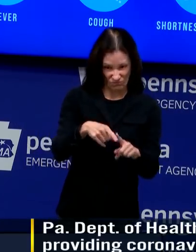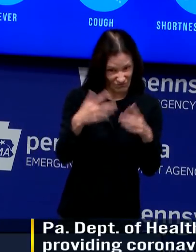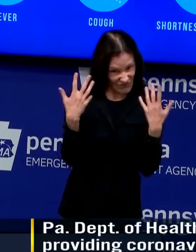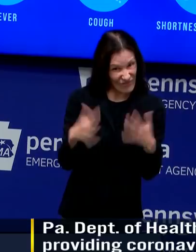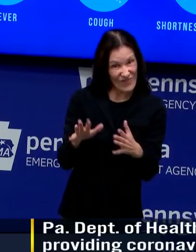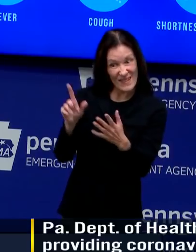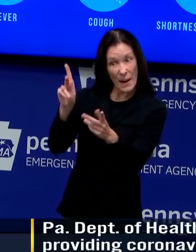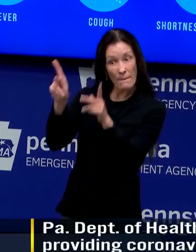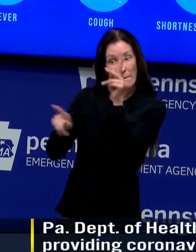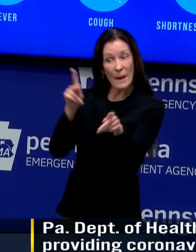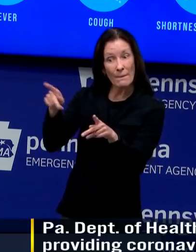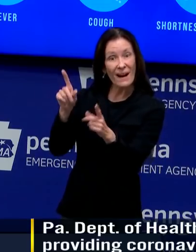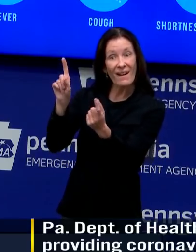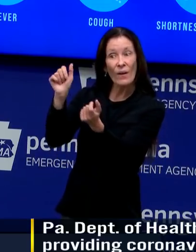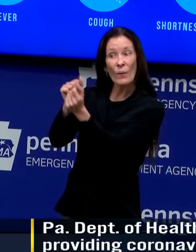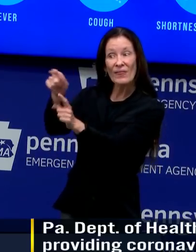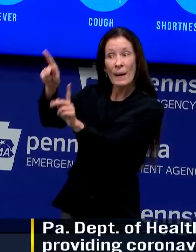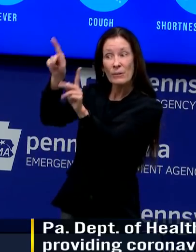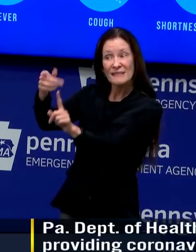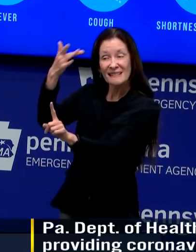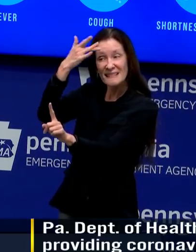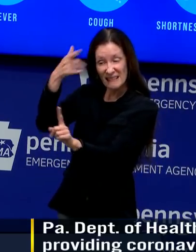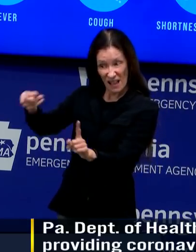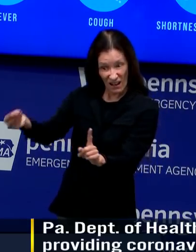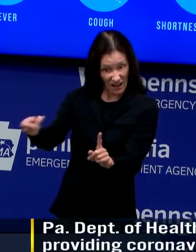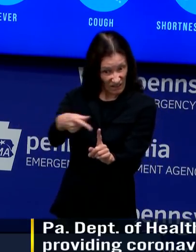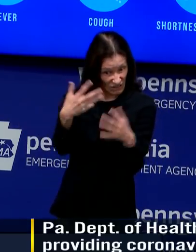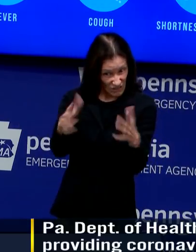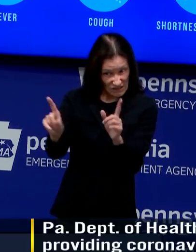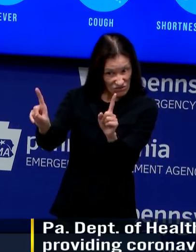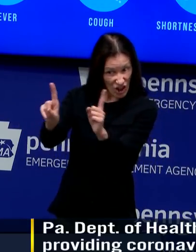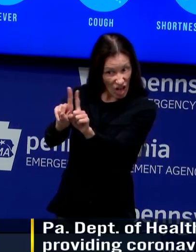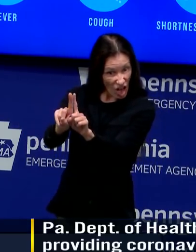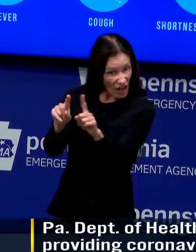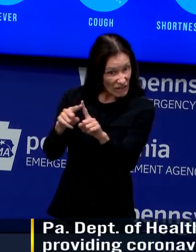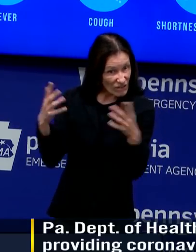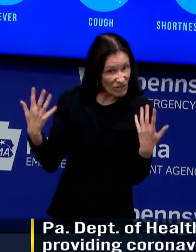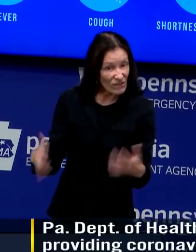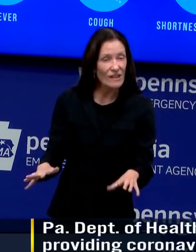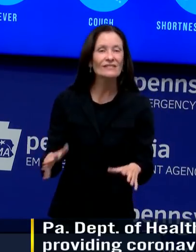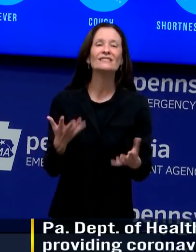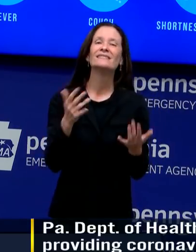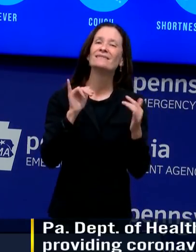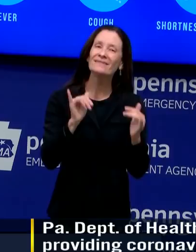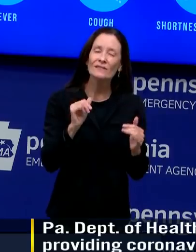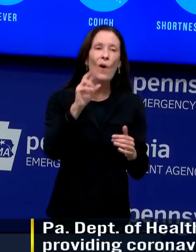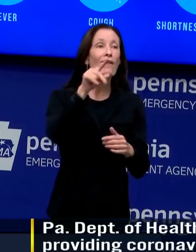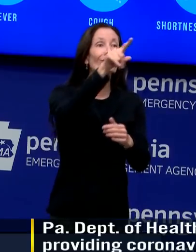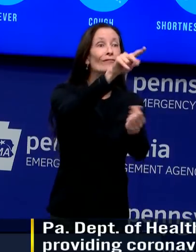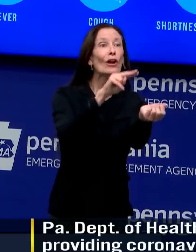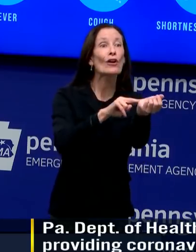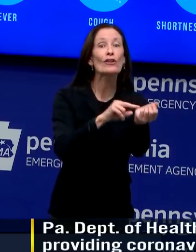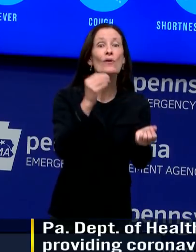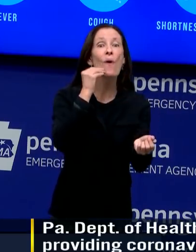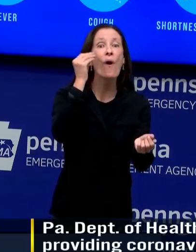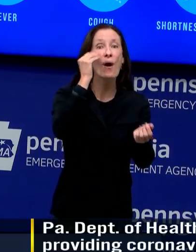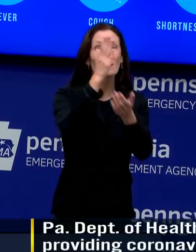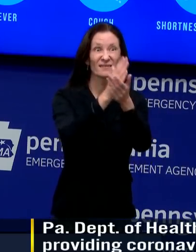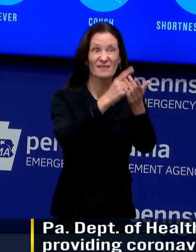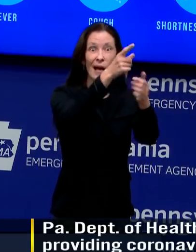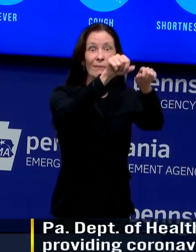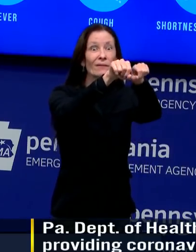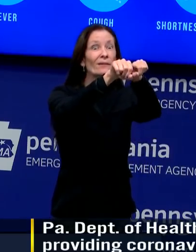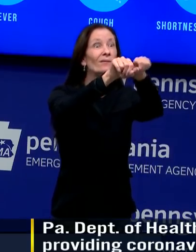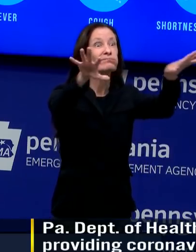was a patient with COVID-19, or maybe in a long-term care living facility which had significant number of cases, then we can make